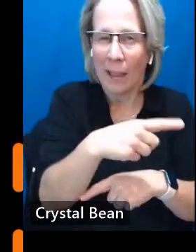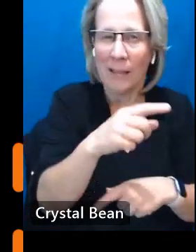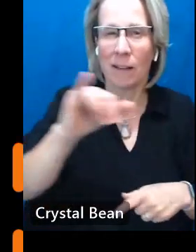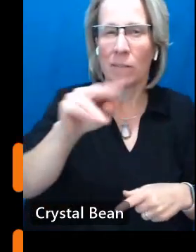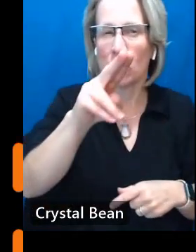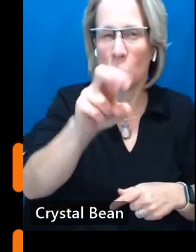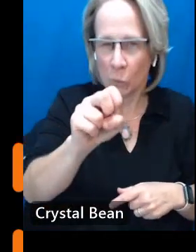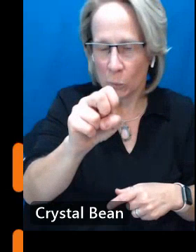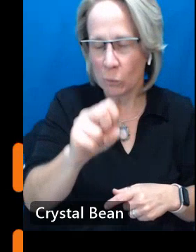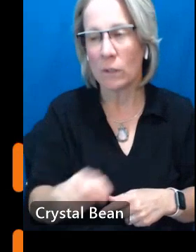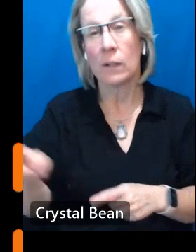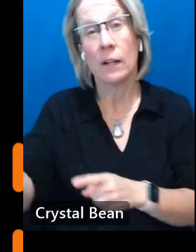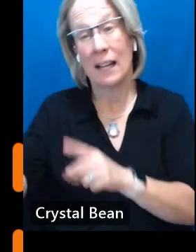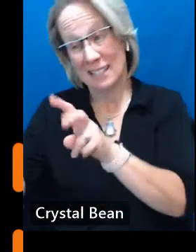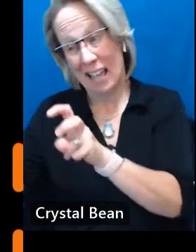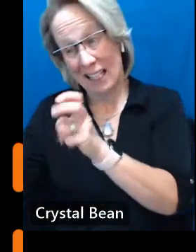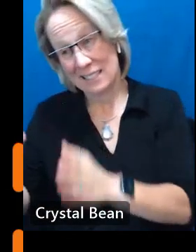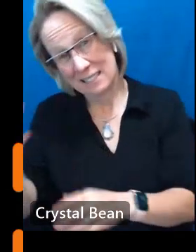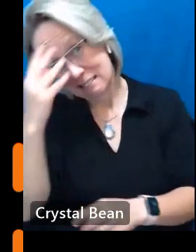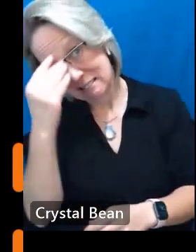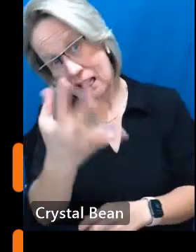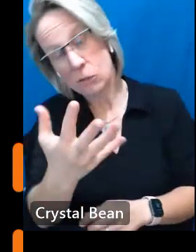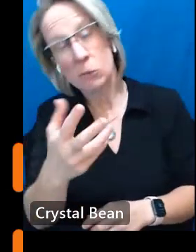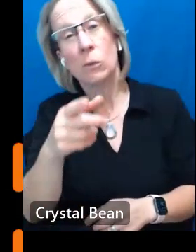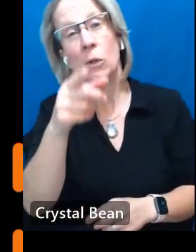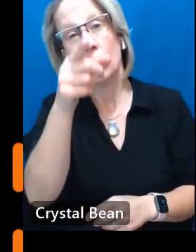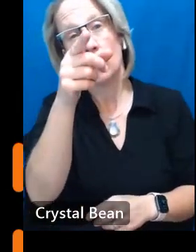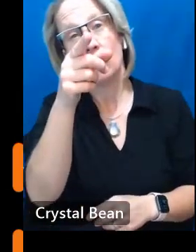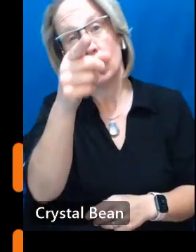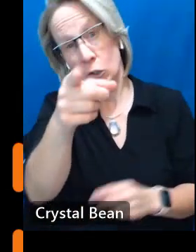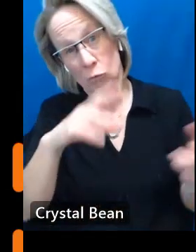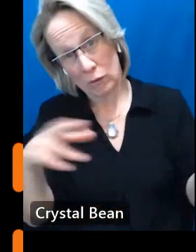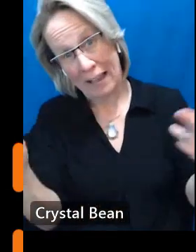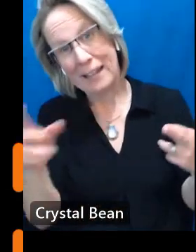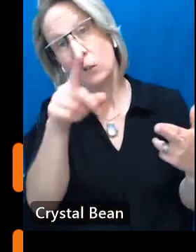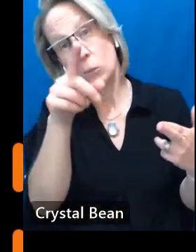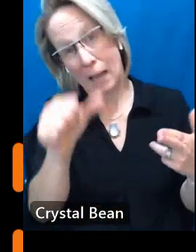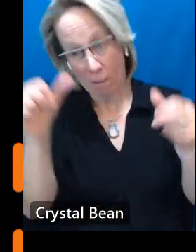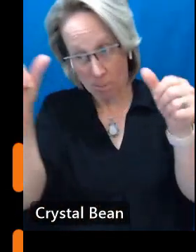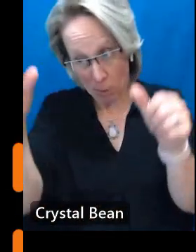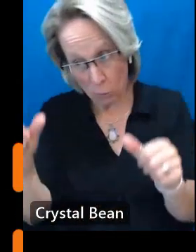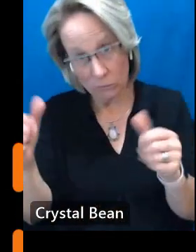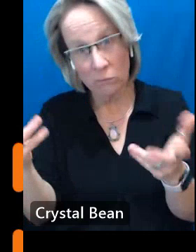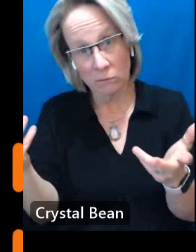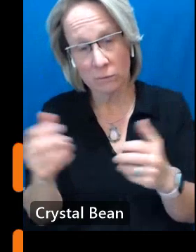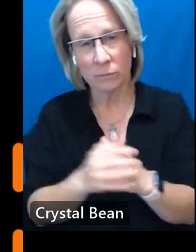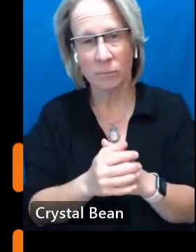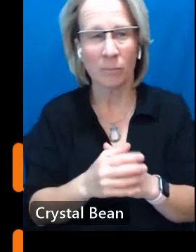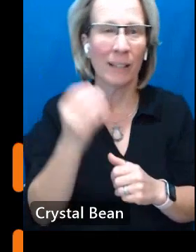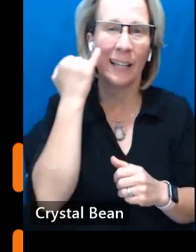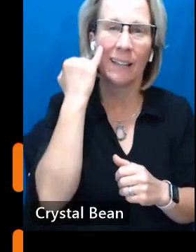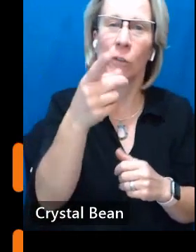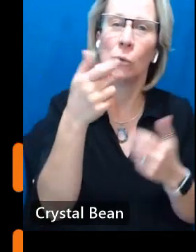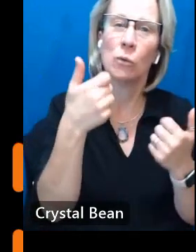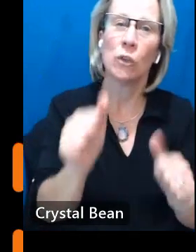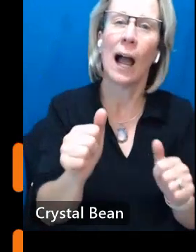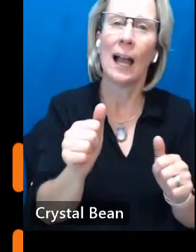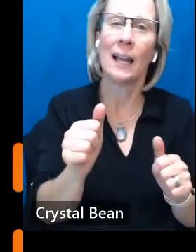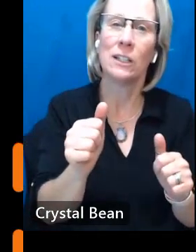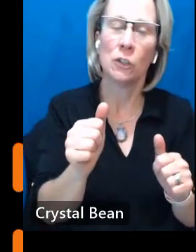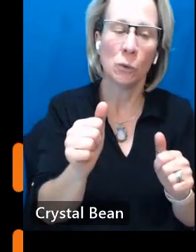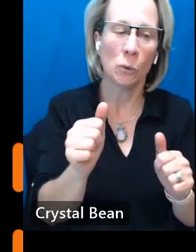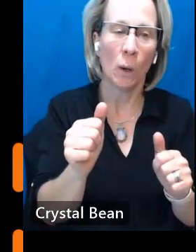So then you can go in and post your department level budget, right? Obviously, if you try to post your child level budget before your parent level